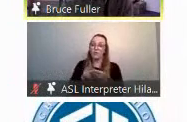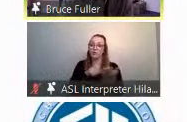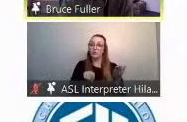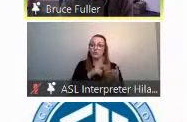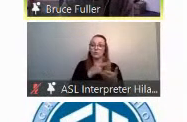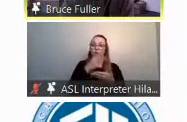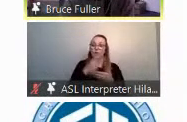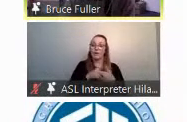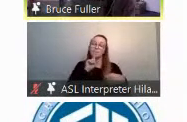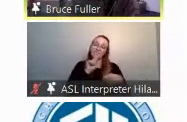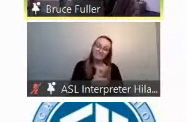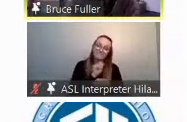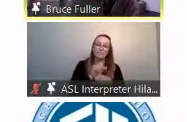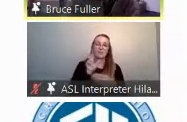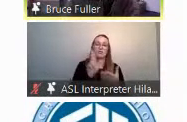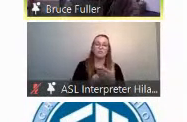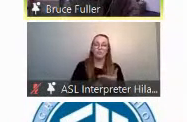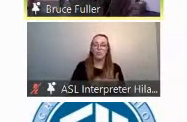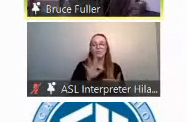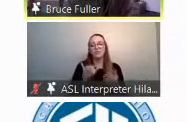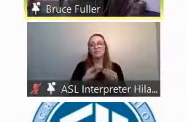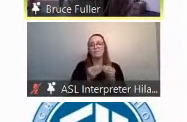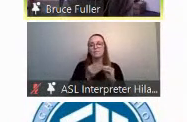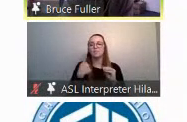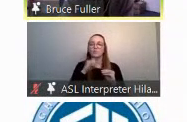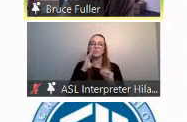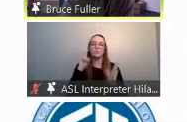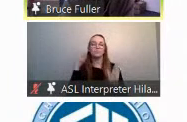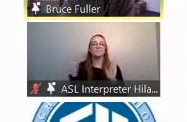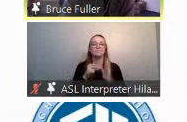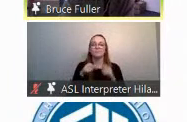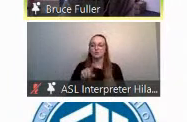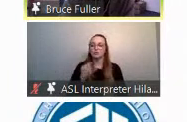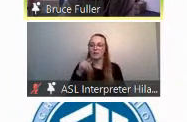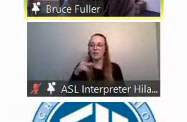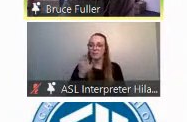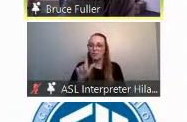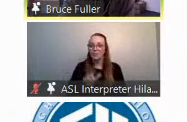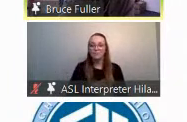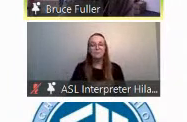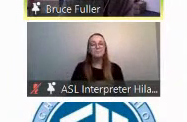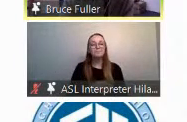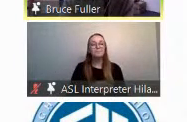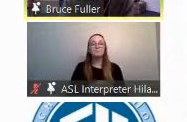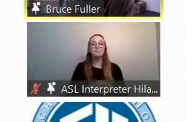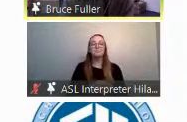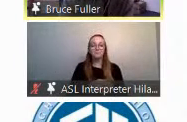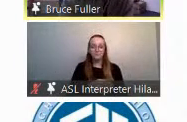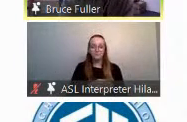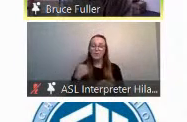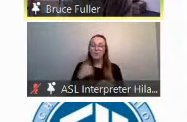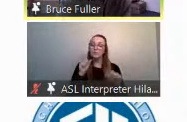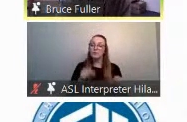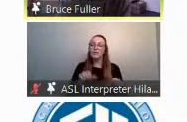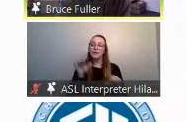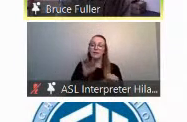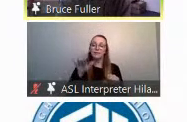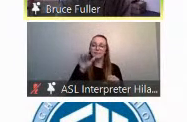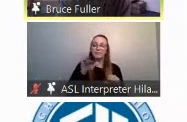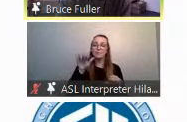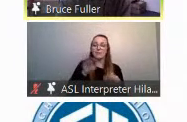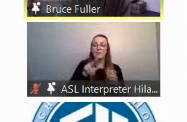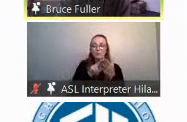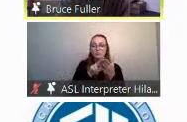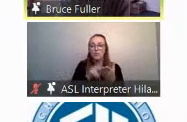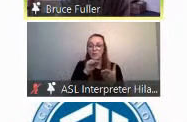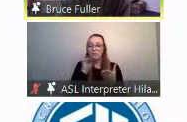present in April. Next slide. So we can estimate these enrollment rates. These are somewhat tentative, but we did